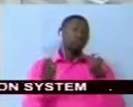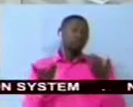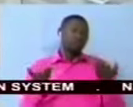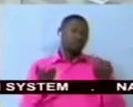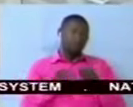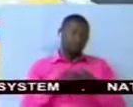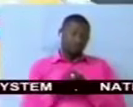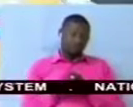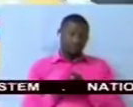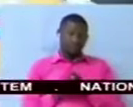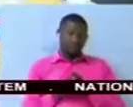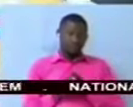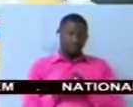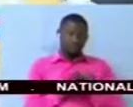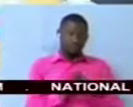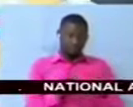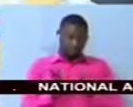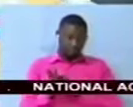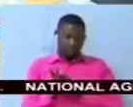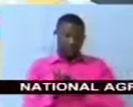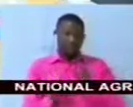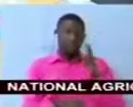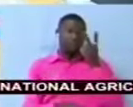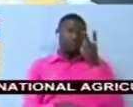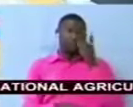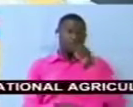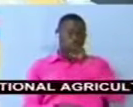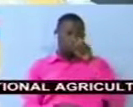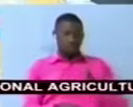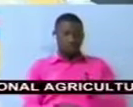Ñaarël bi lima la bëgga laaj moy. Second question is,